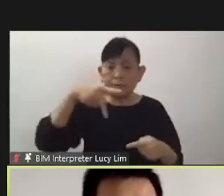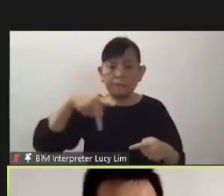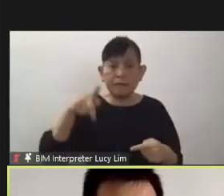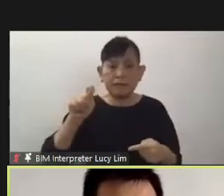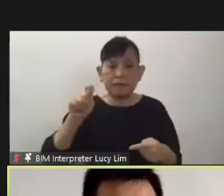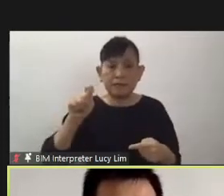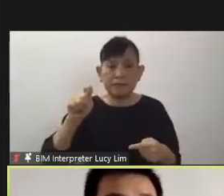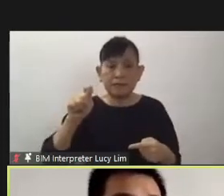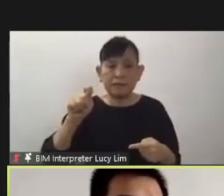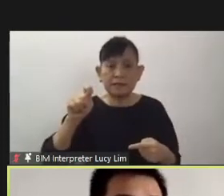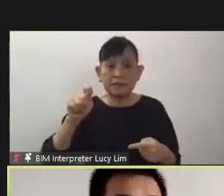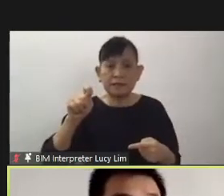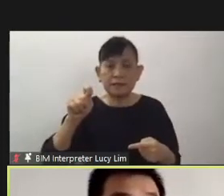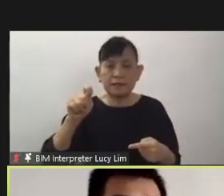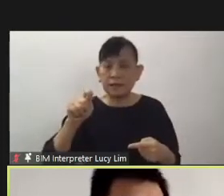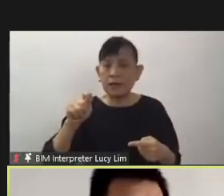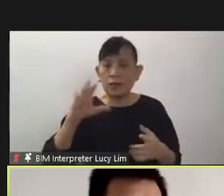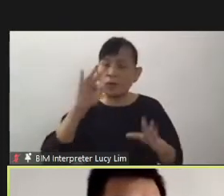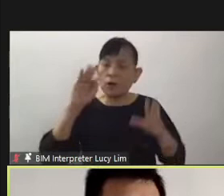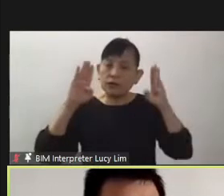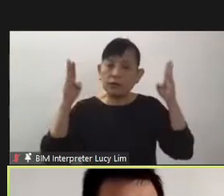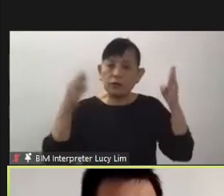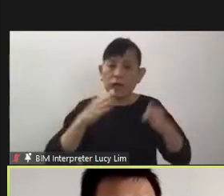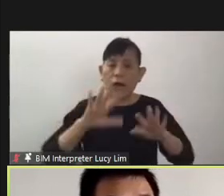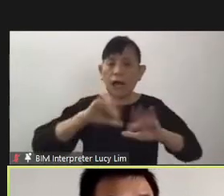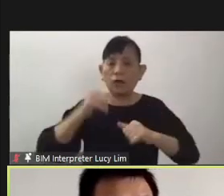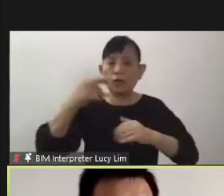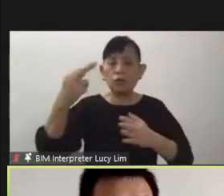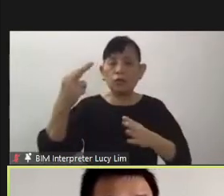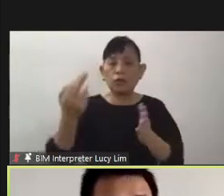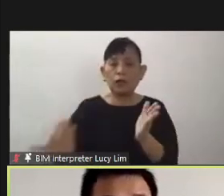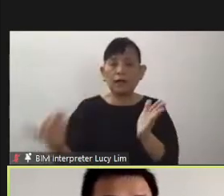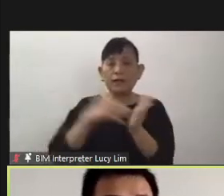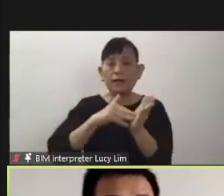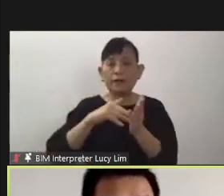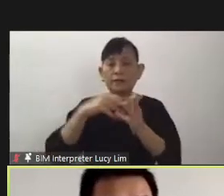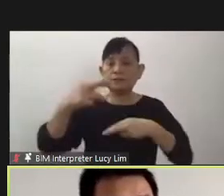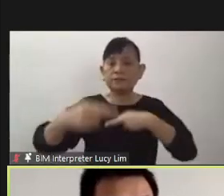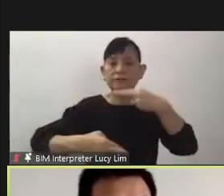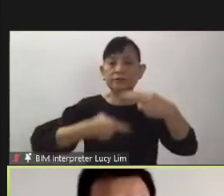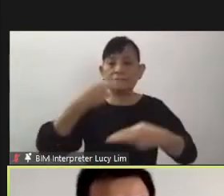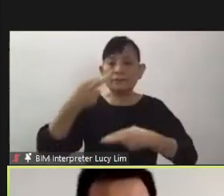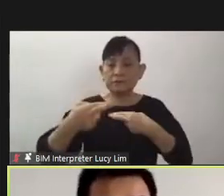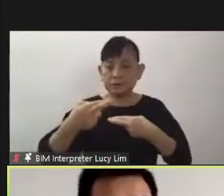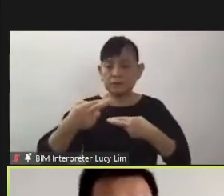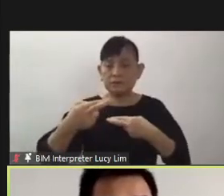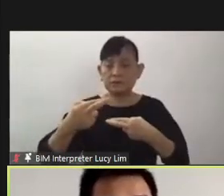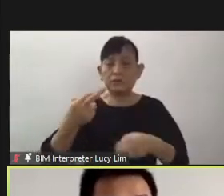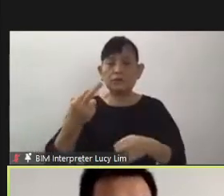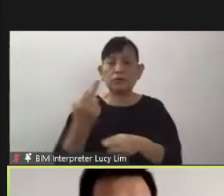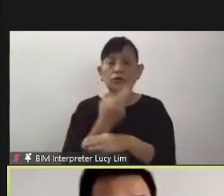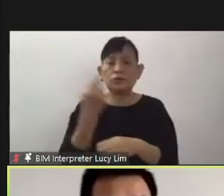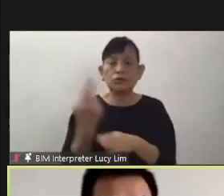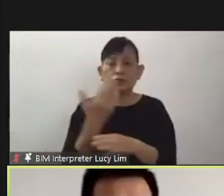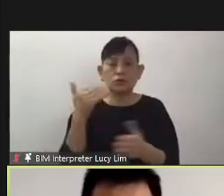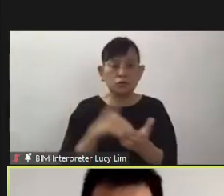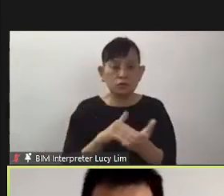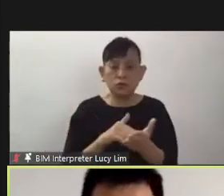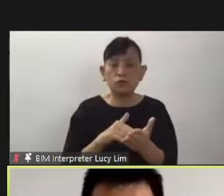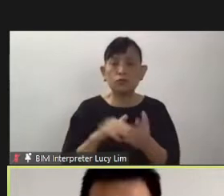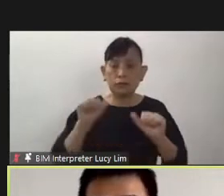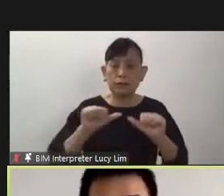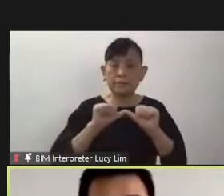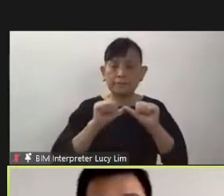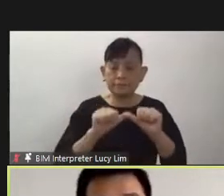to focus on reusable solutions. The reusable that focus on just durable, convenient,